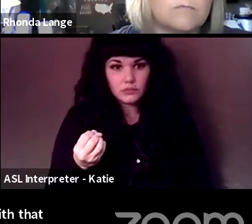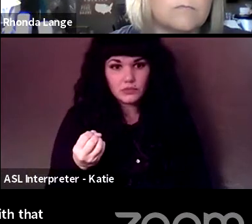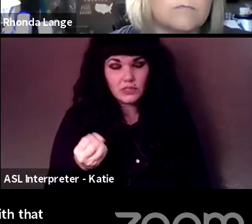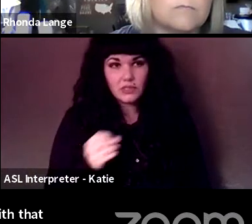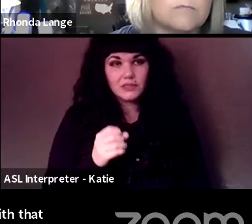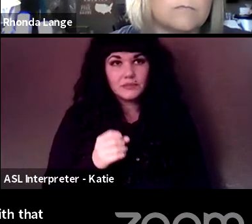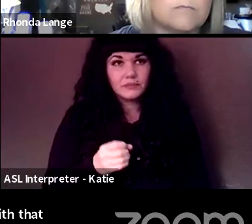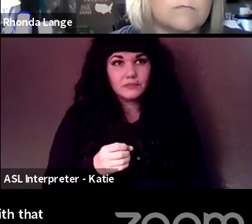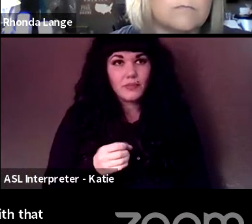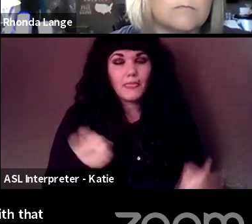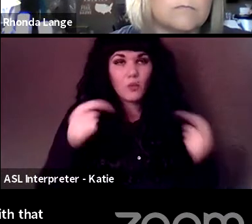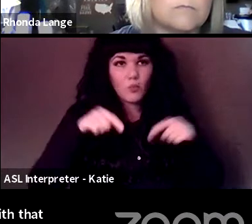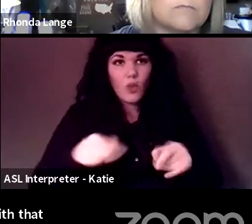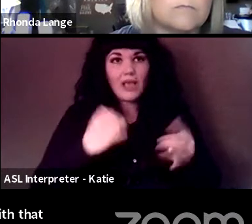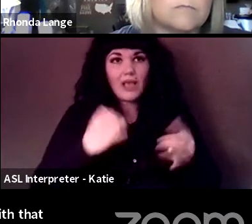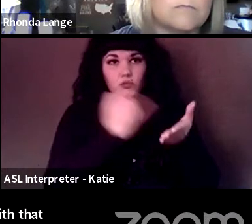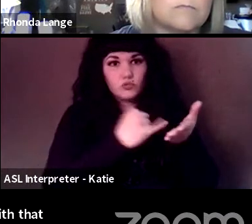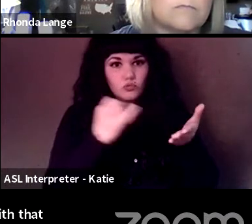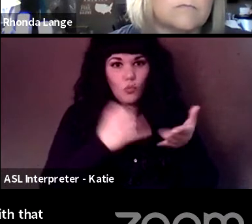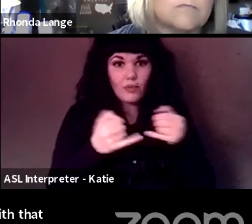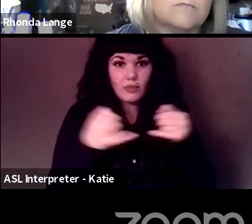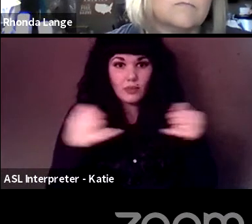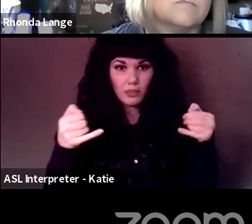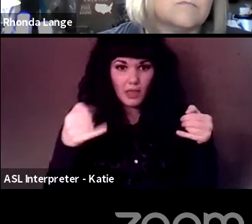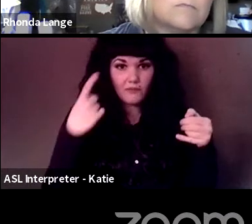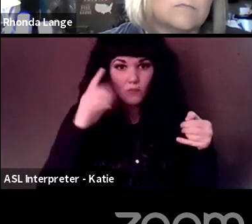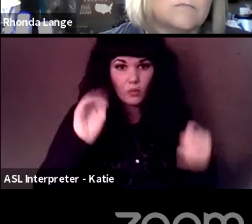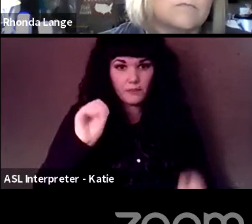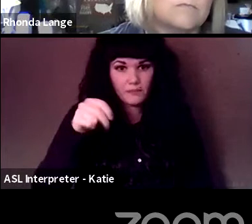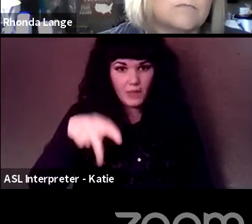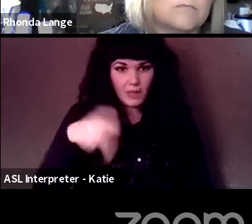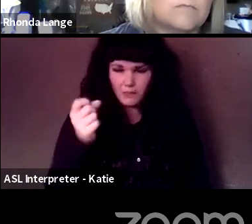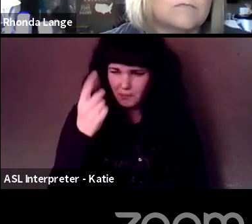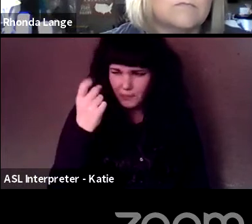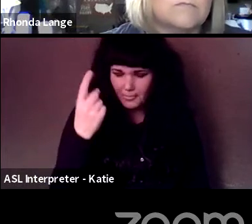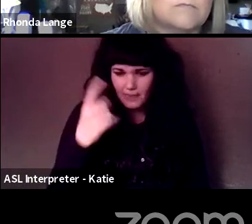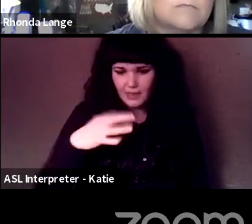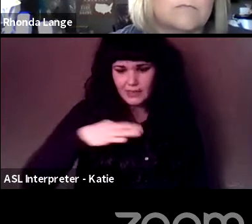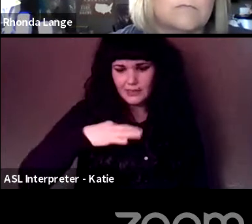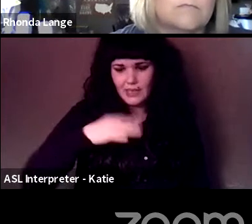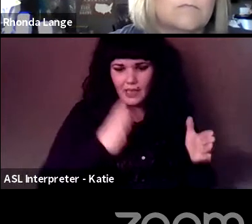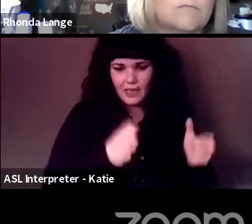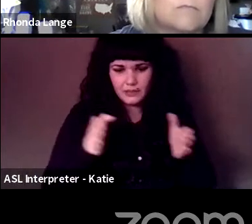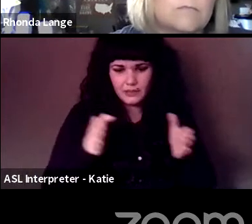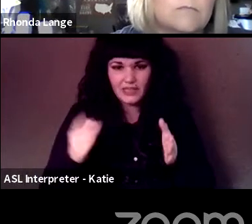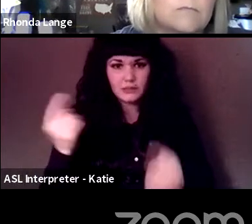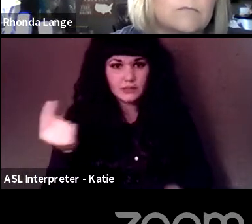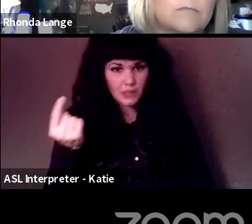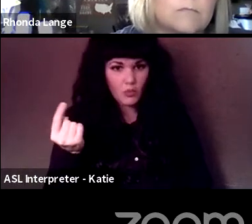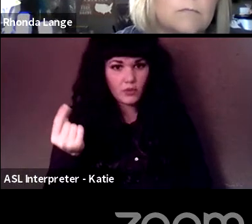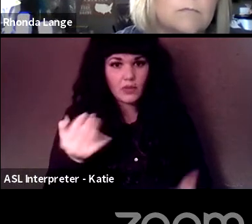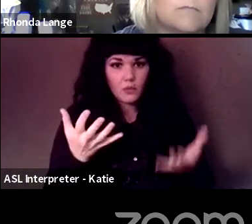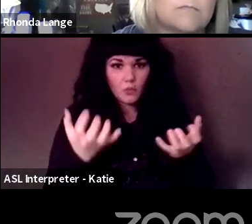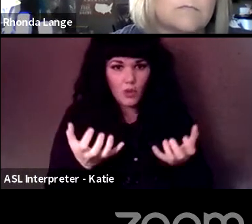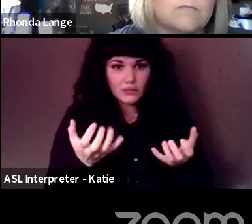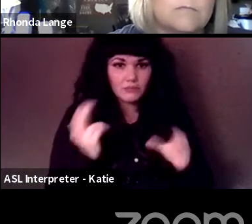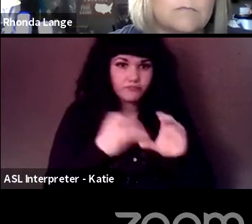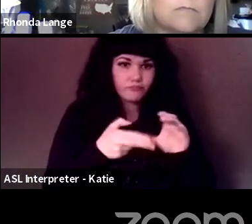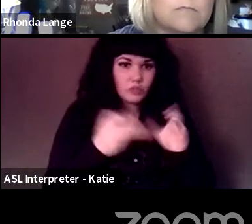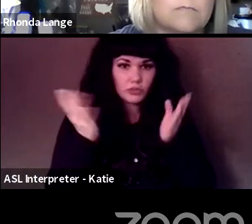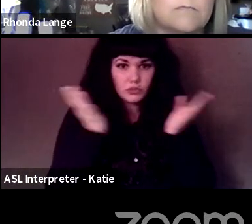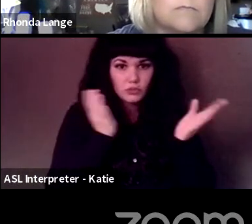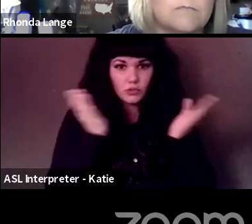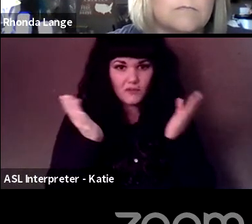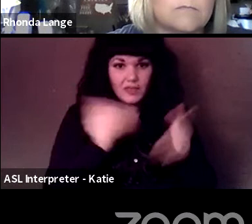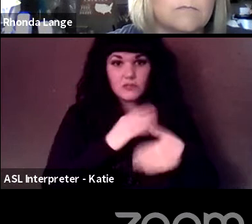that we would like as candidates, or somebody who steps in to service all our constituents to be